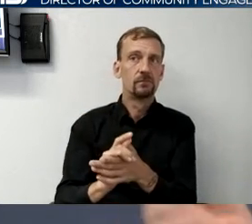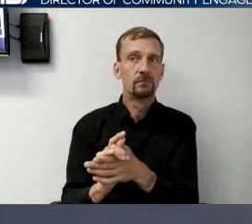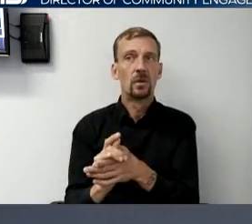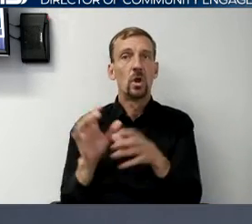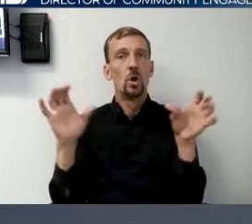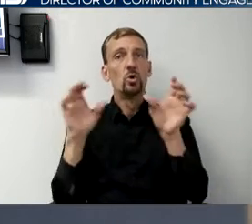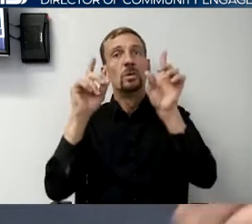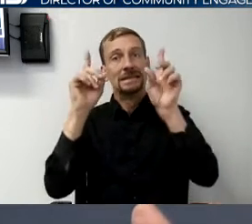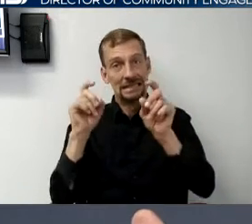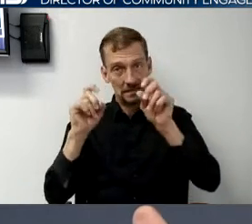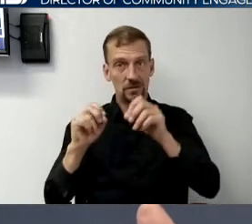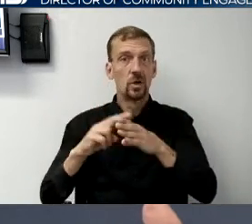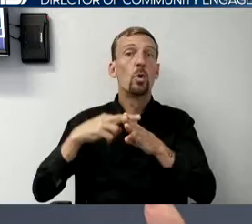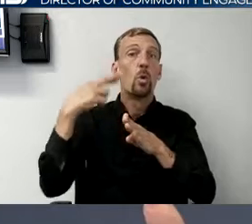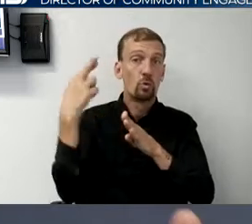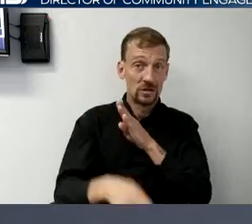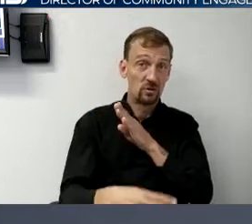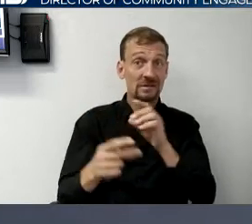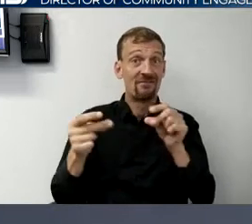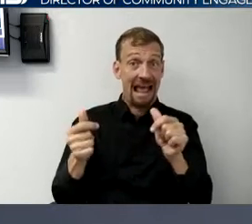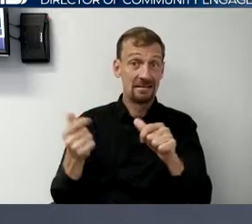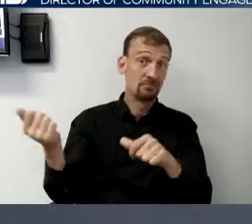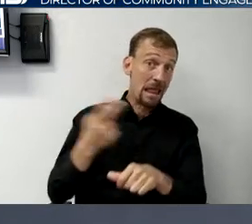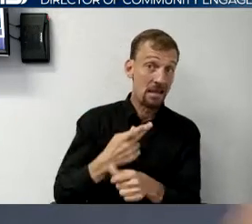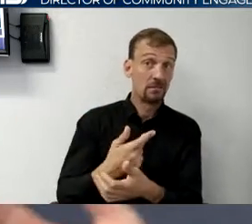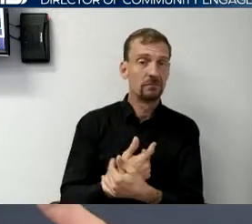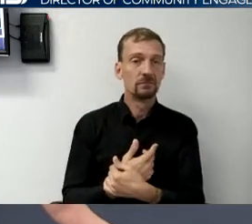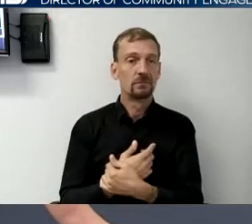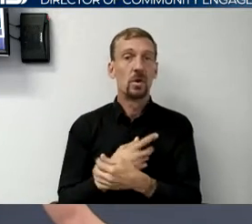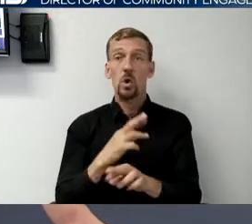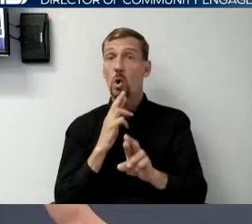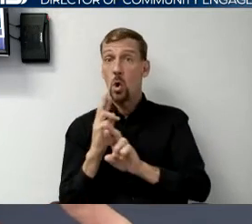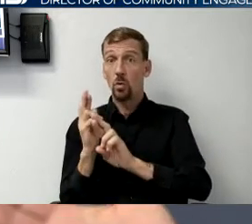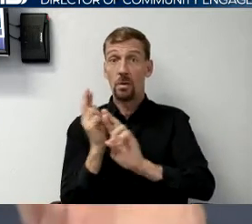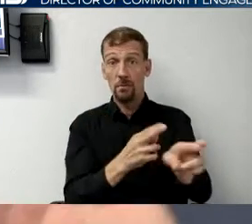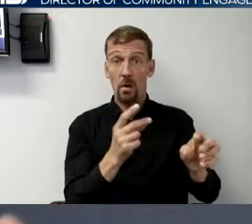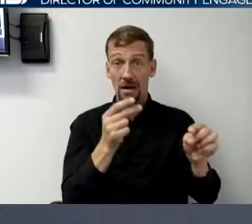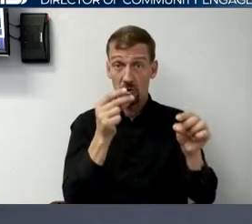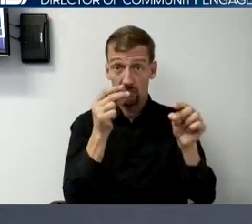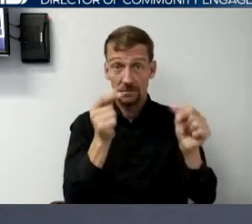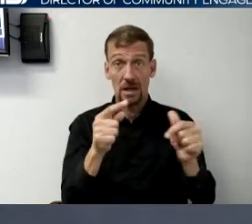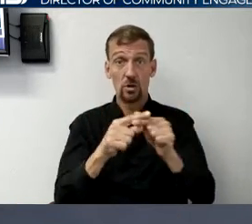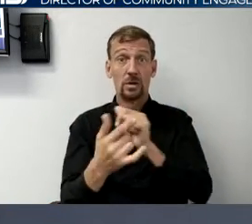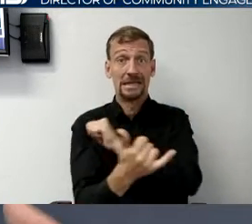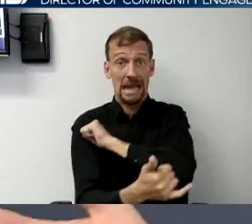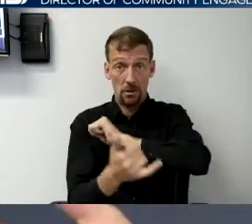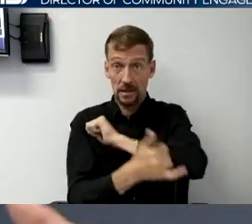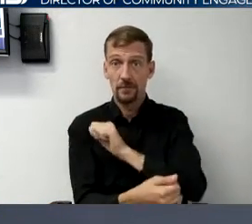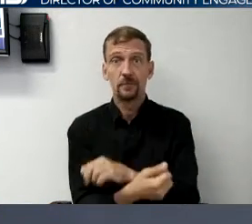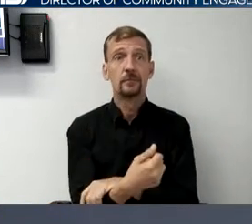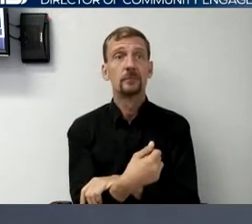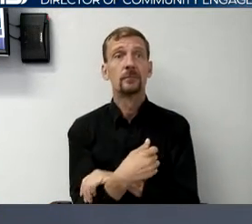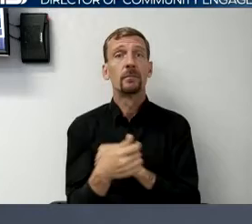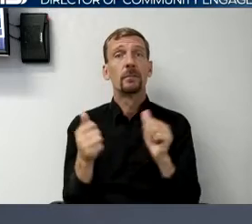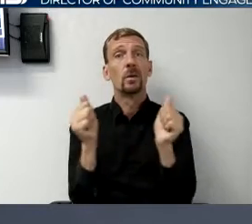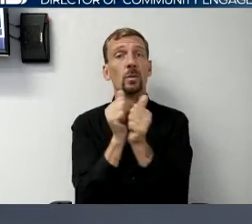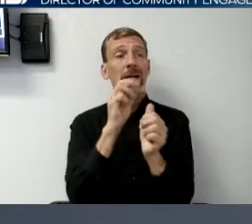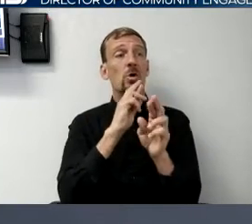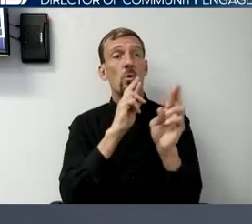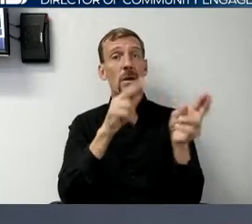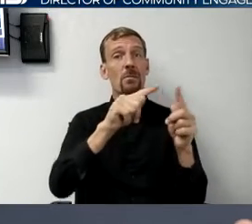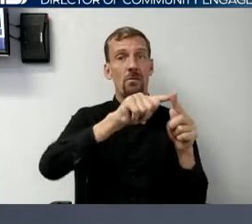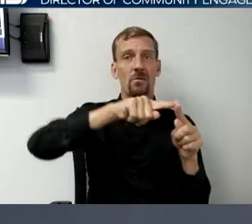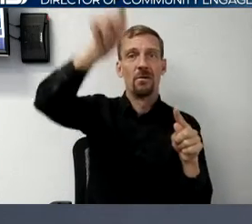do testing, get results back immediately. We report those results quickly to the county, who then reports them